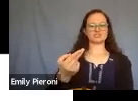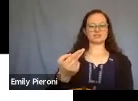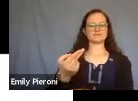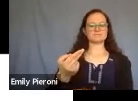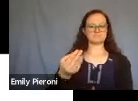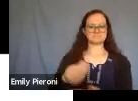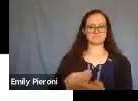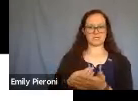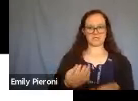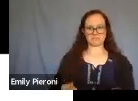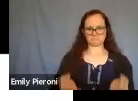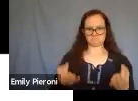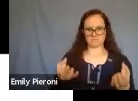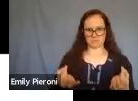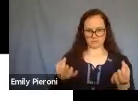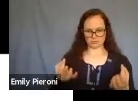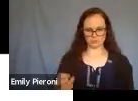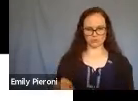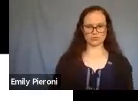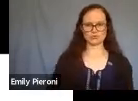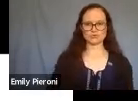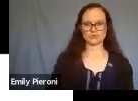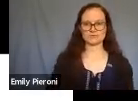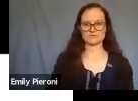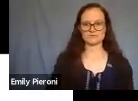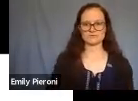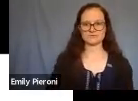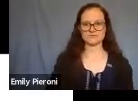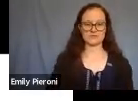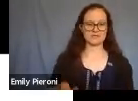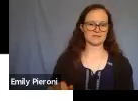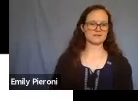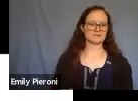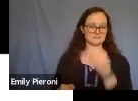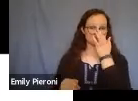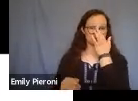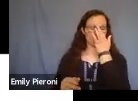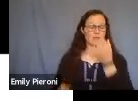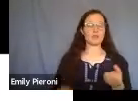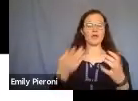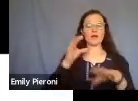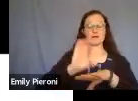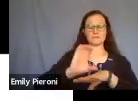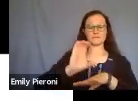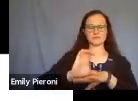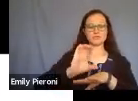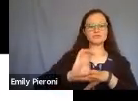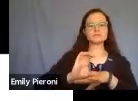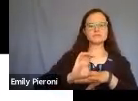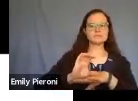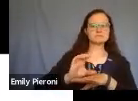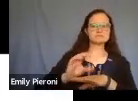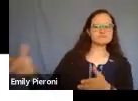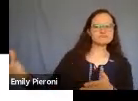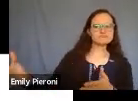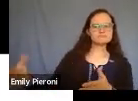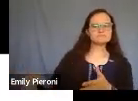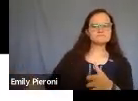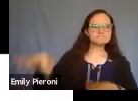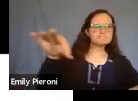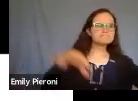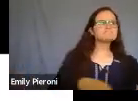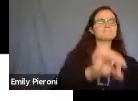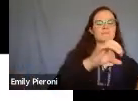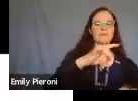do all the pumpkins and everything from that one goes east from here. A lot of churches take those pumpkins. Then the other one is